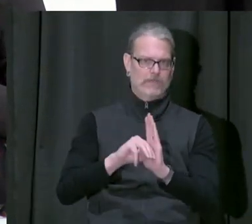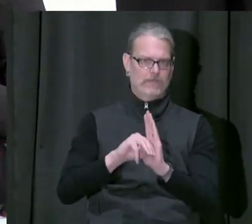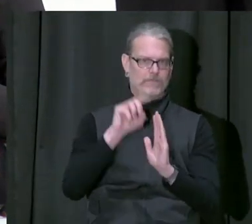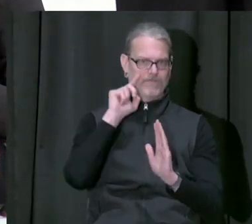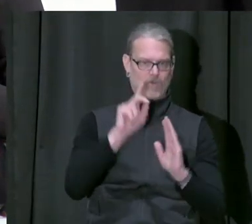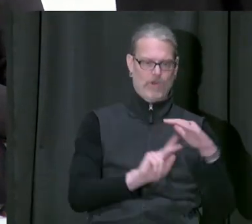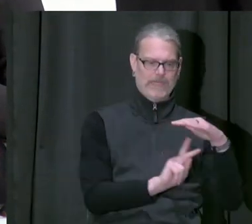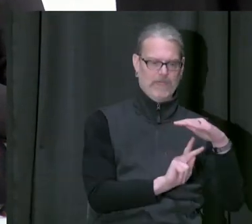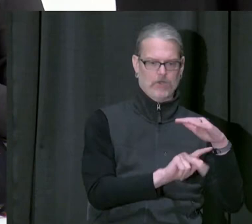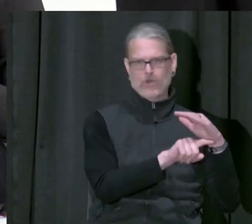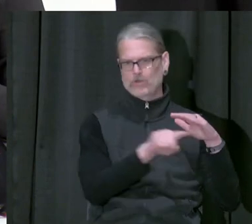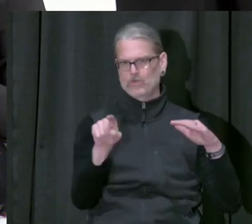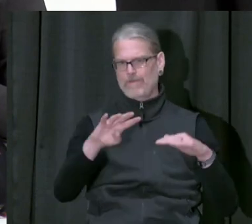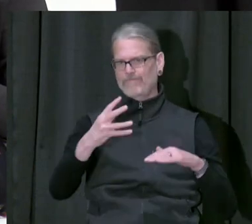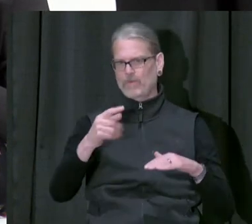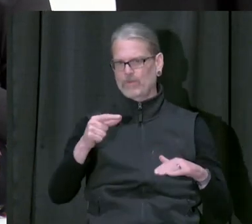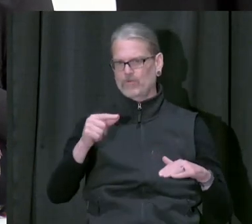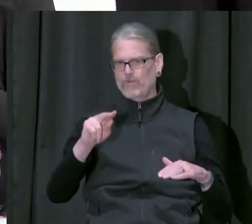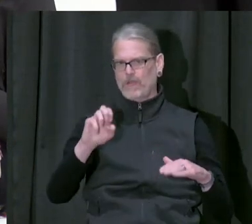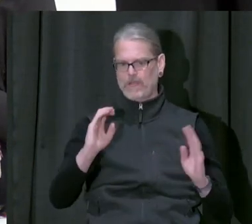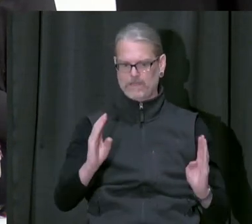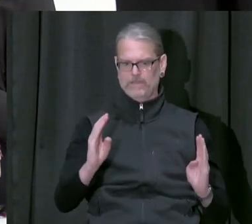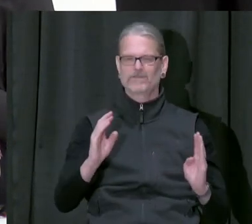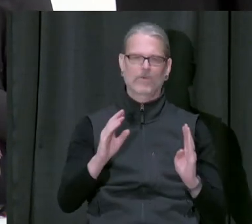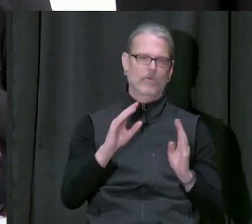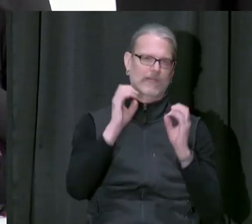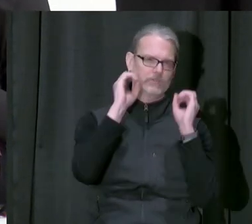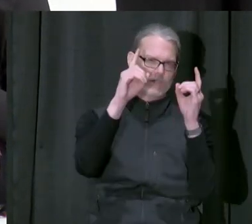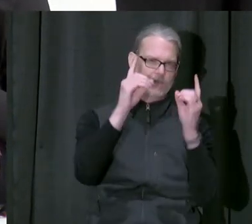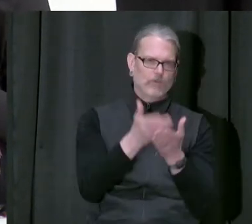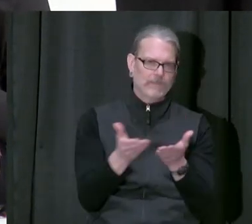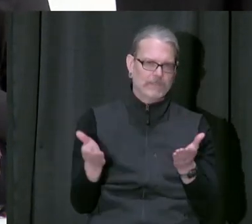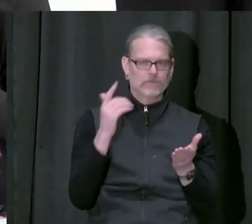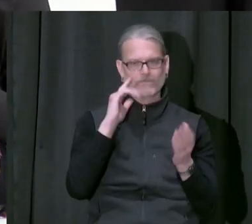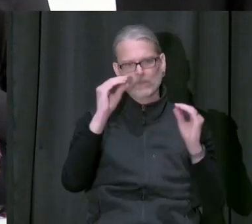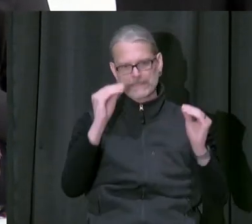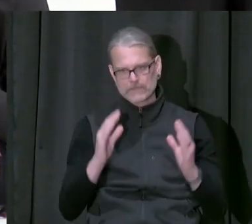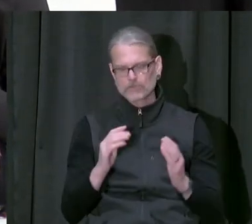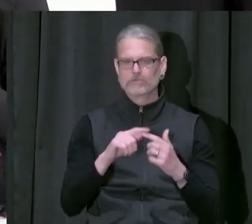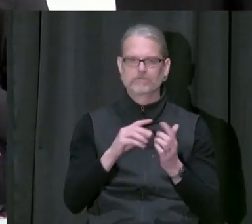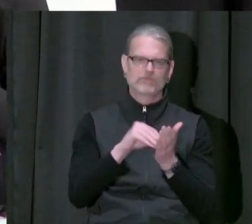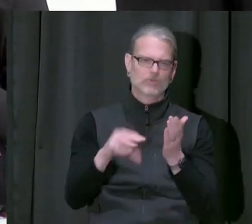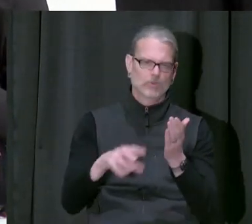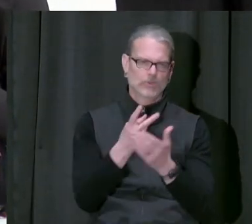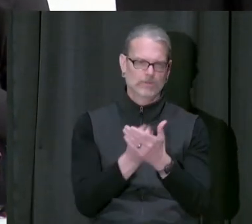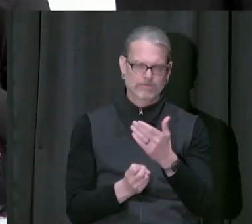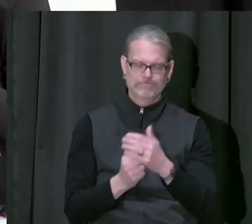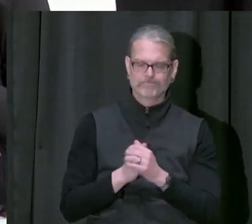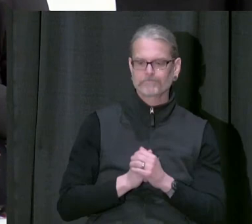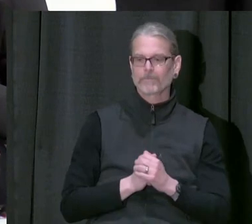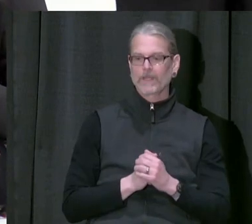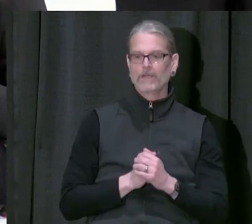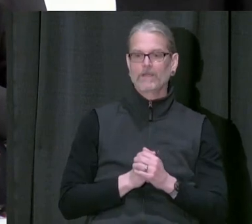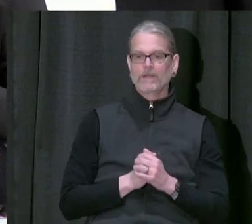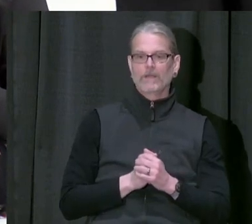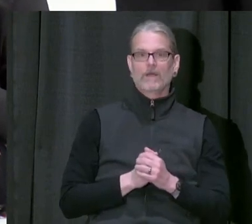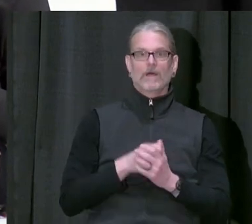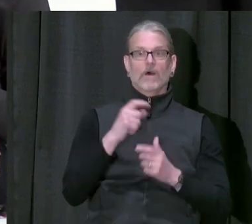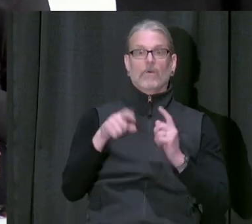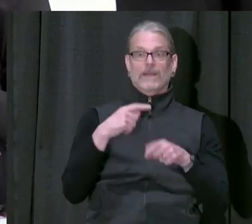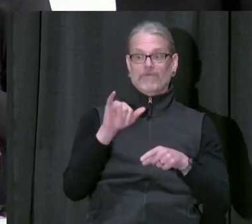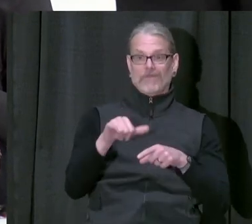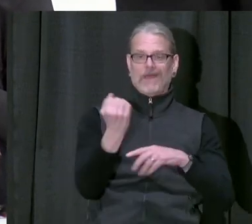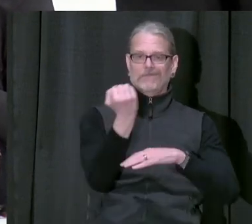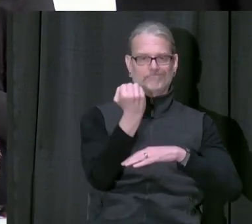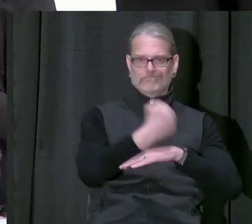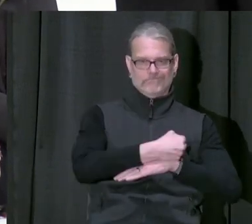grade students. So I worked on educational materials for teachers and students. And when that business shut down, I